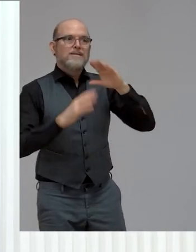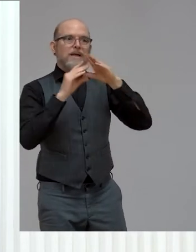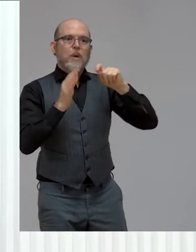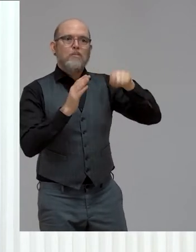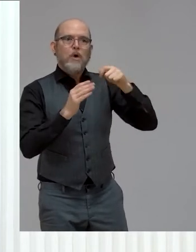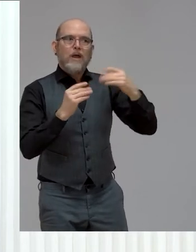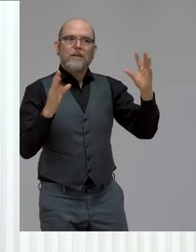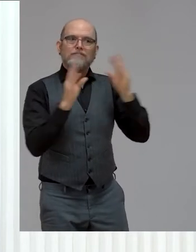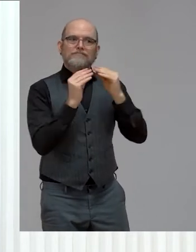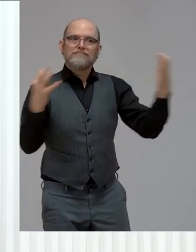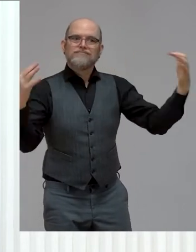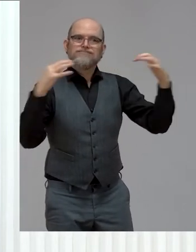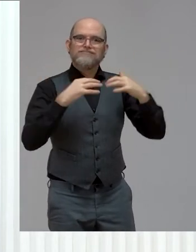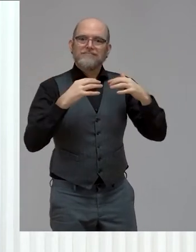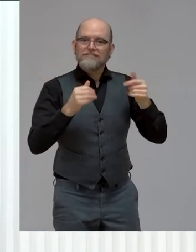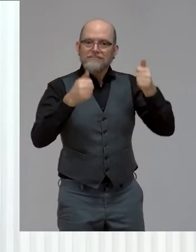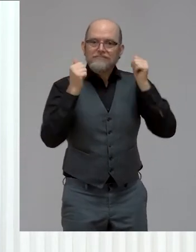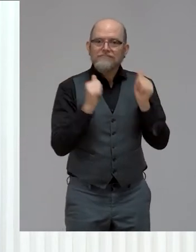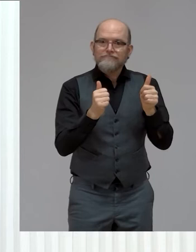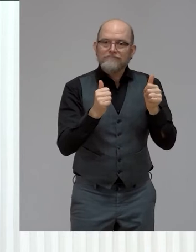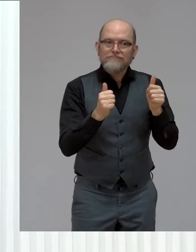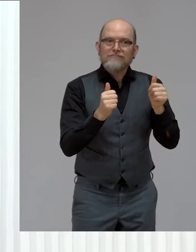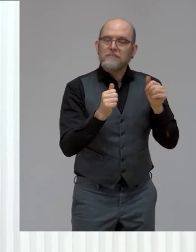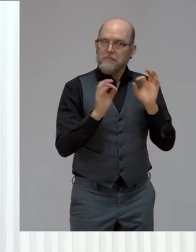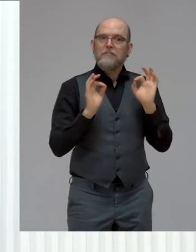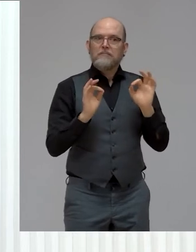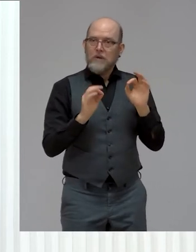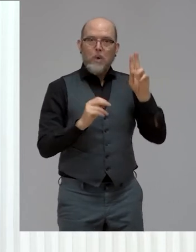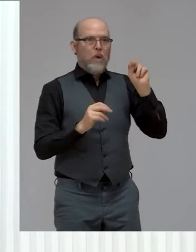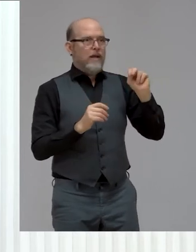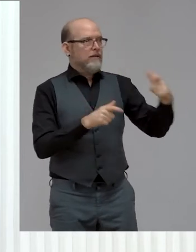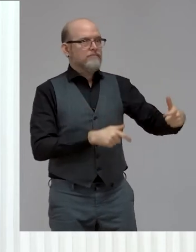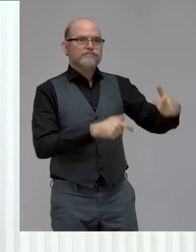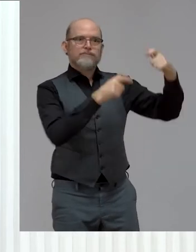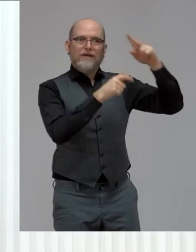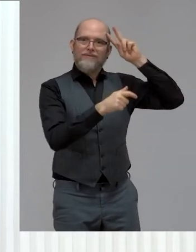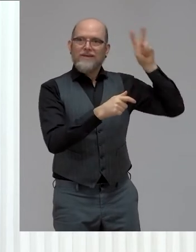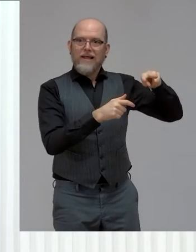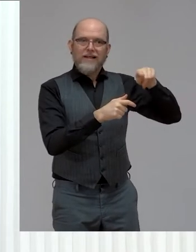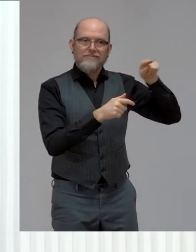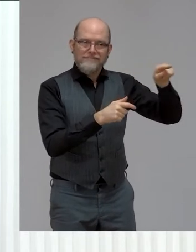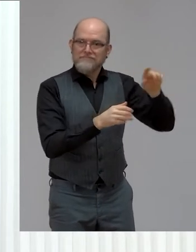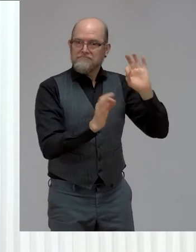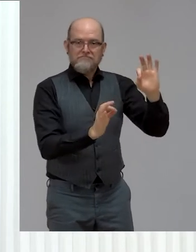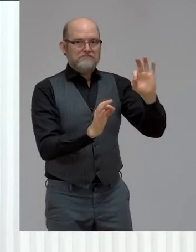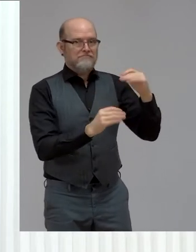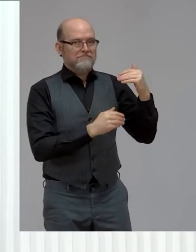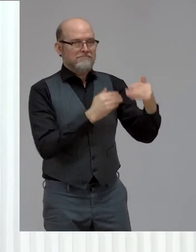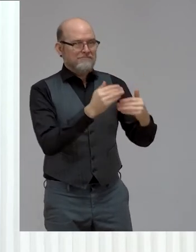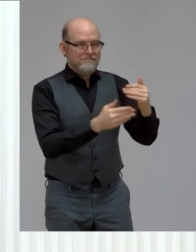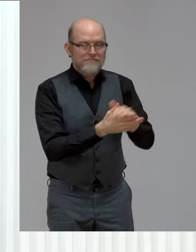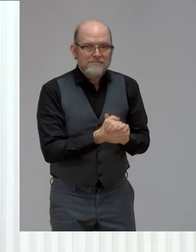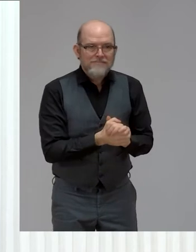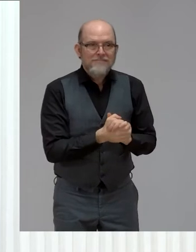February last year at the United Nations headquarters in Vienna. Just before we